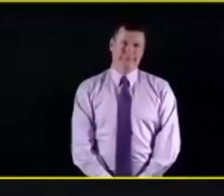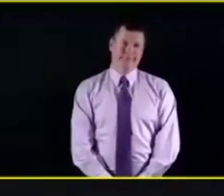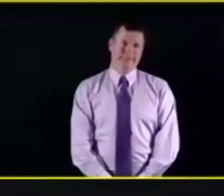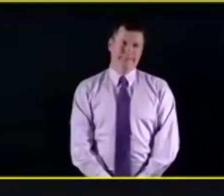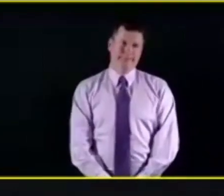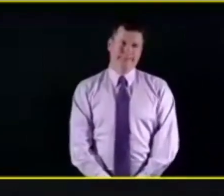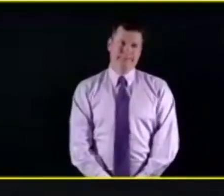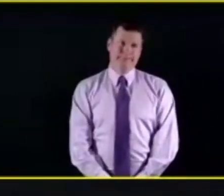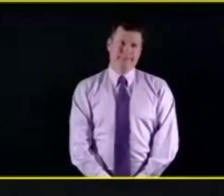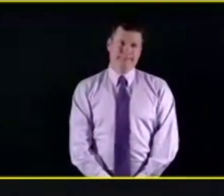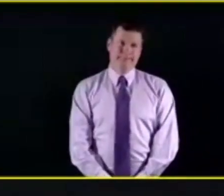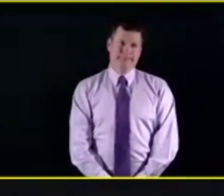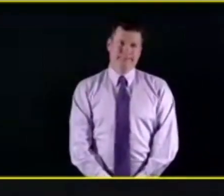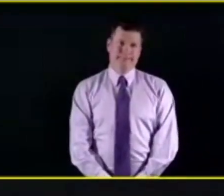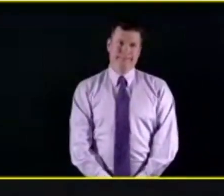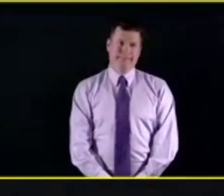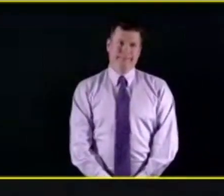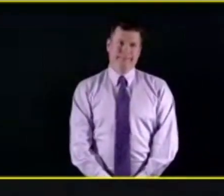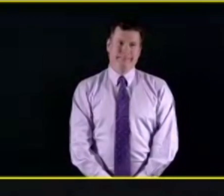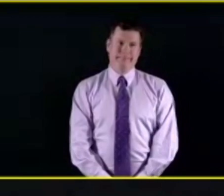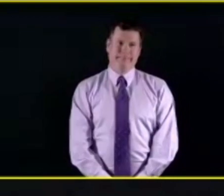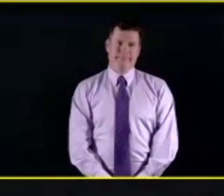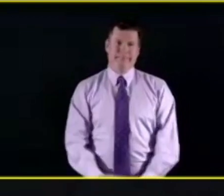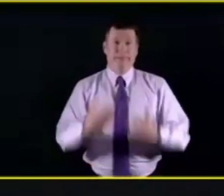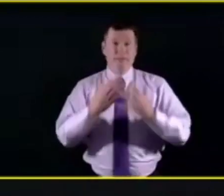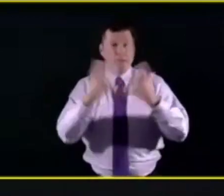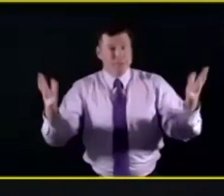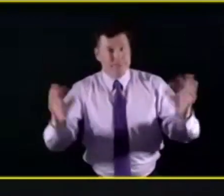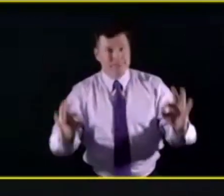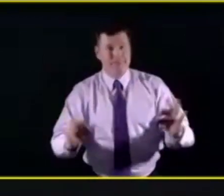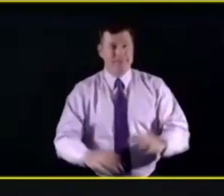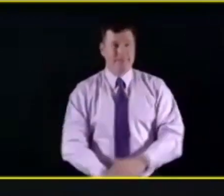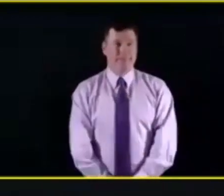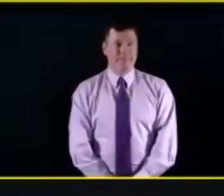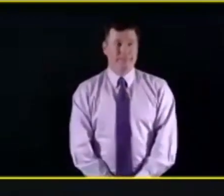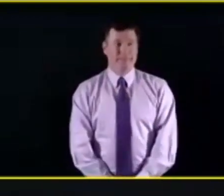And we will call it a wrap. Thank you. Thanks, Chip. Thank you.